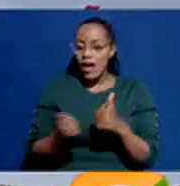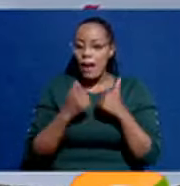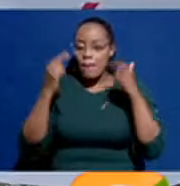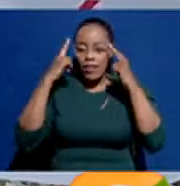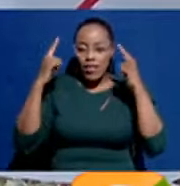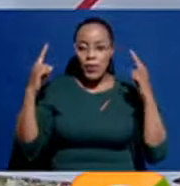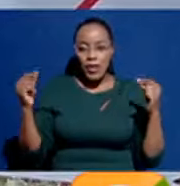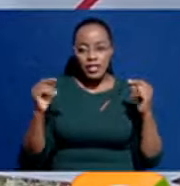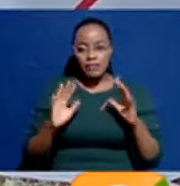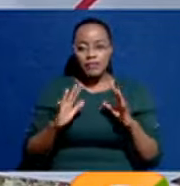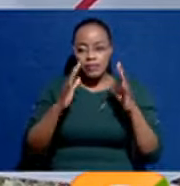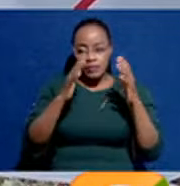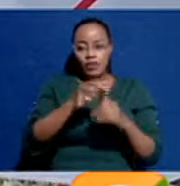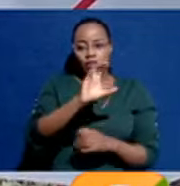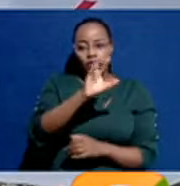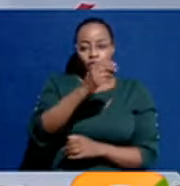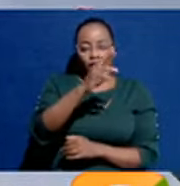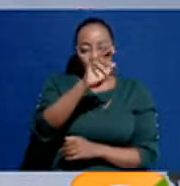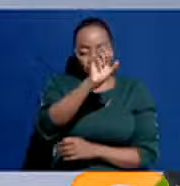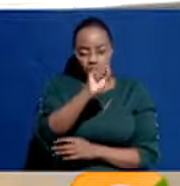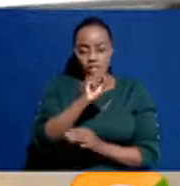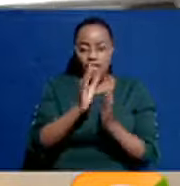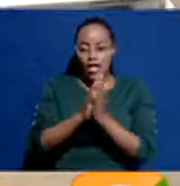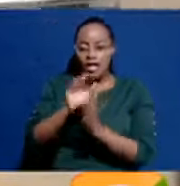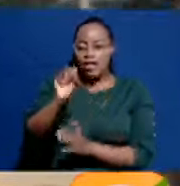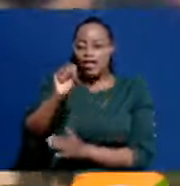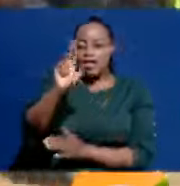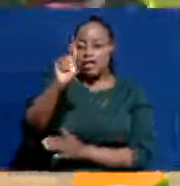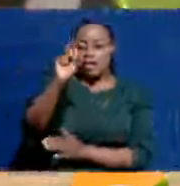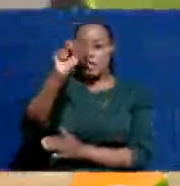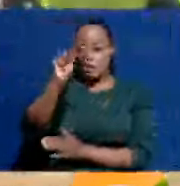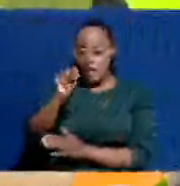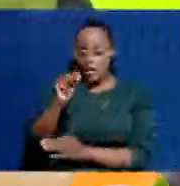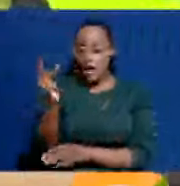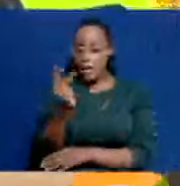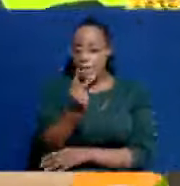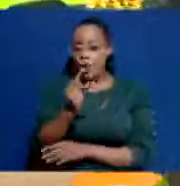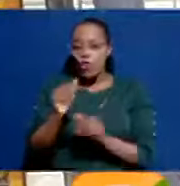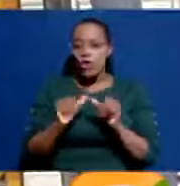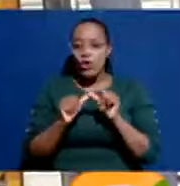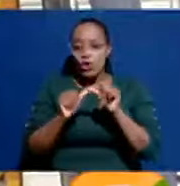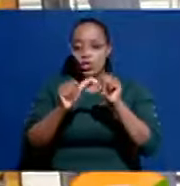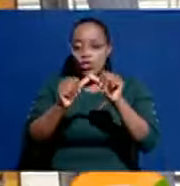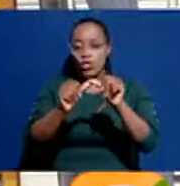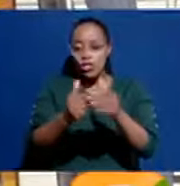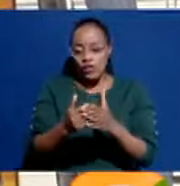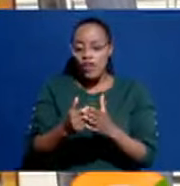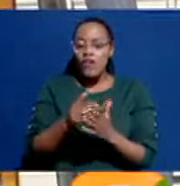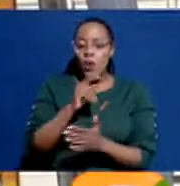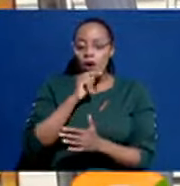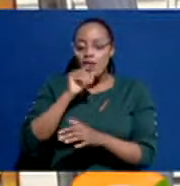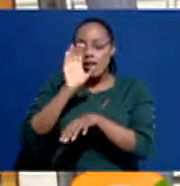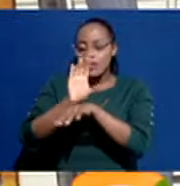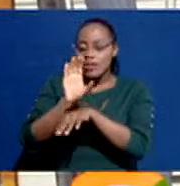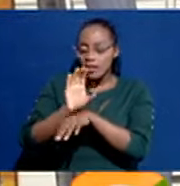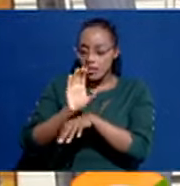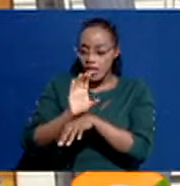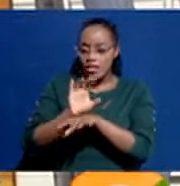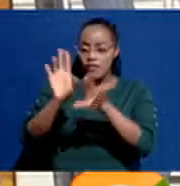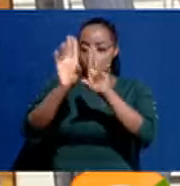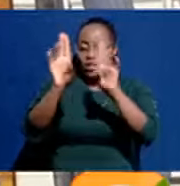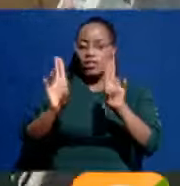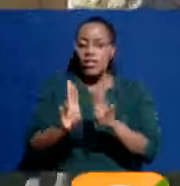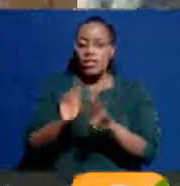wedding ceremony between Charles Moria and Susan Wanjira continued at Wonders Touch Ministries